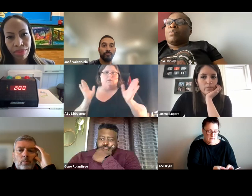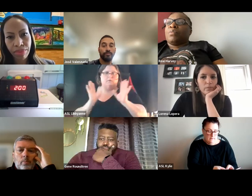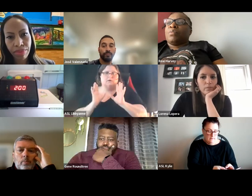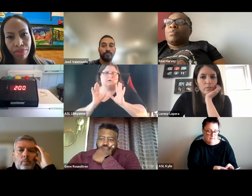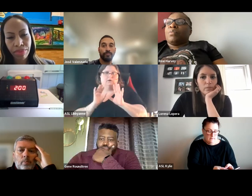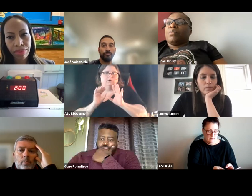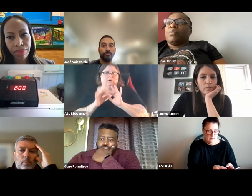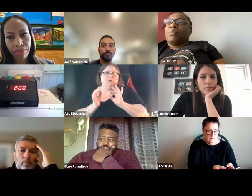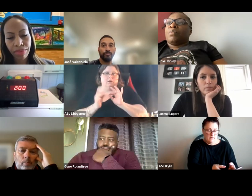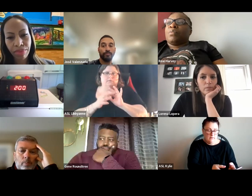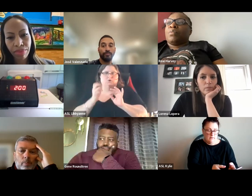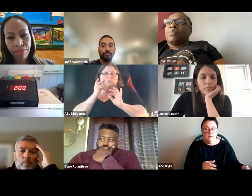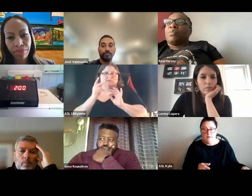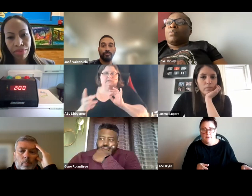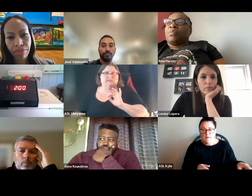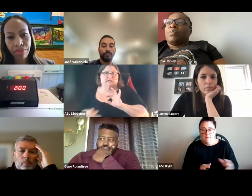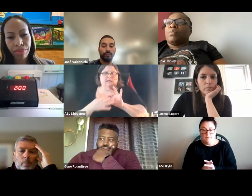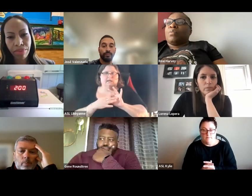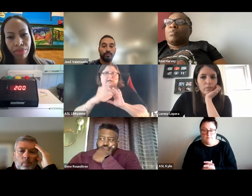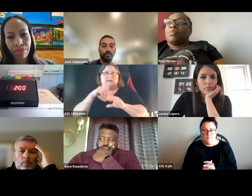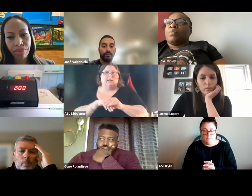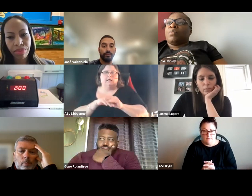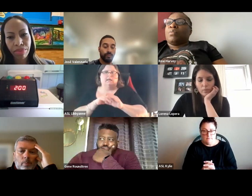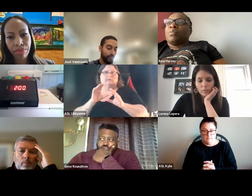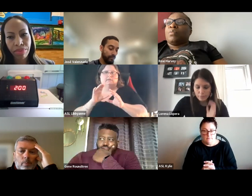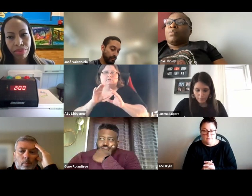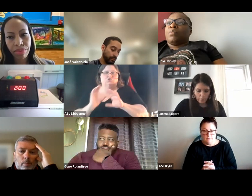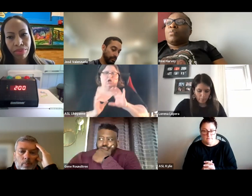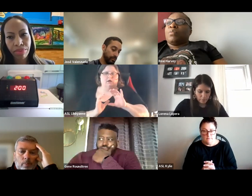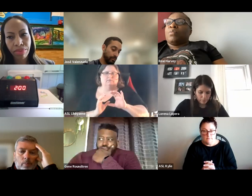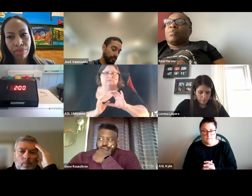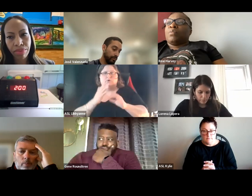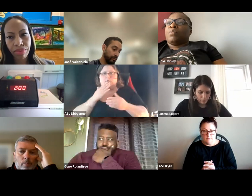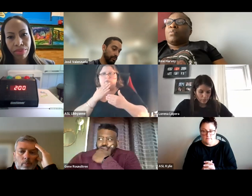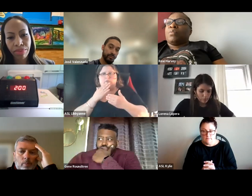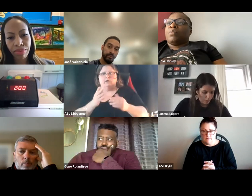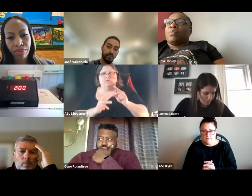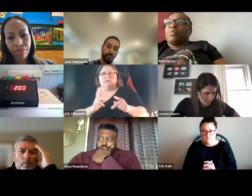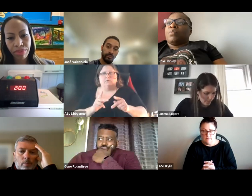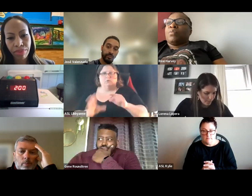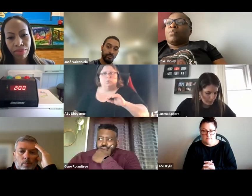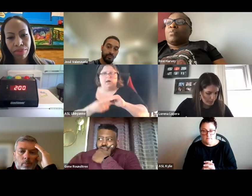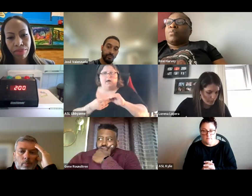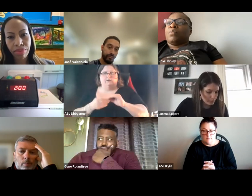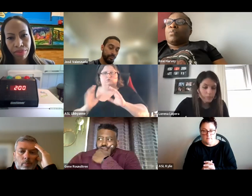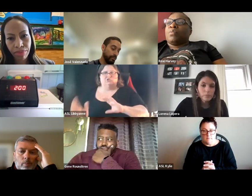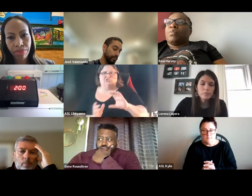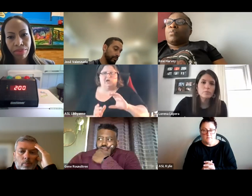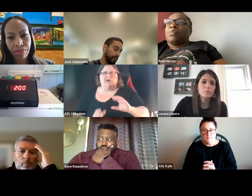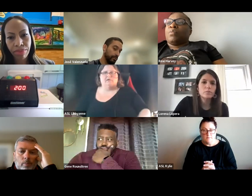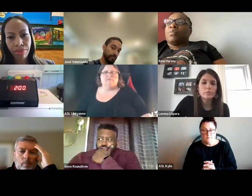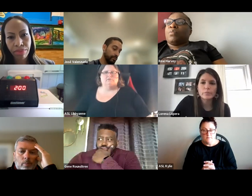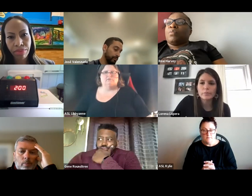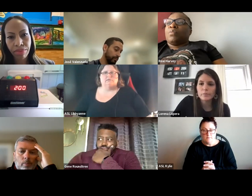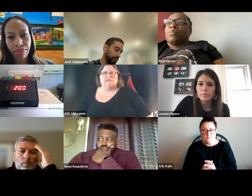find the link on the chat. Thank you to the colleagues that put that on the chat. Edith